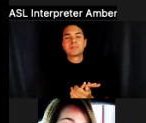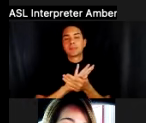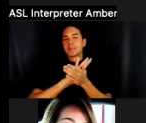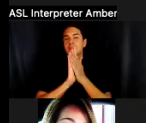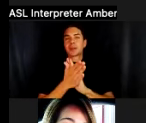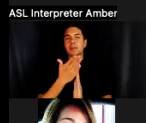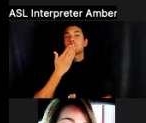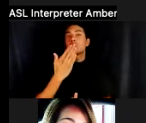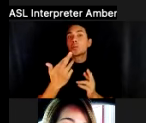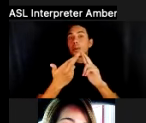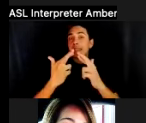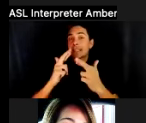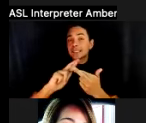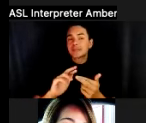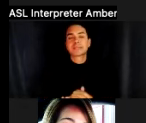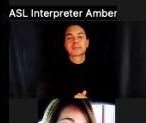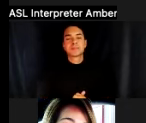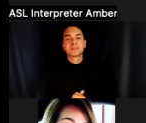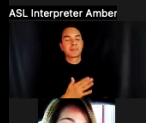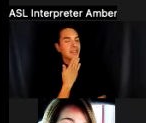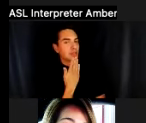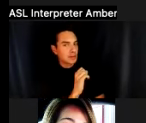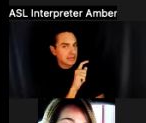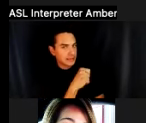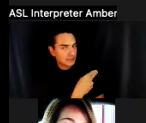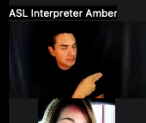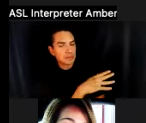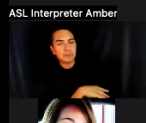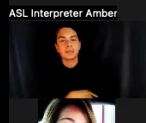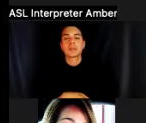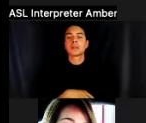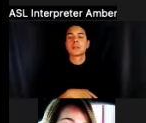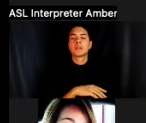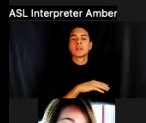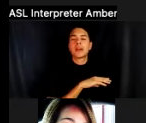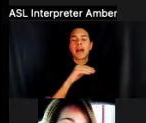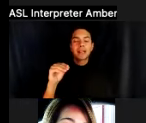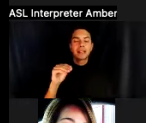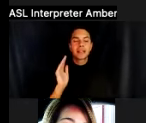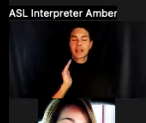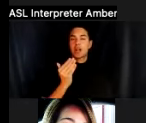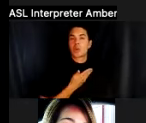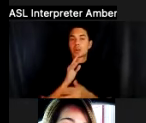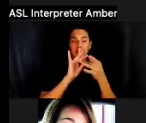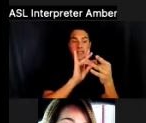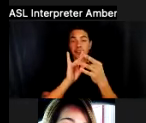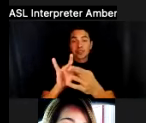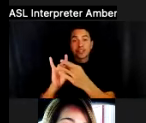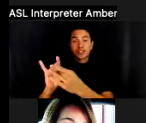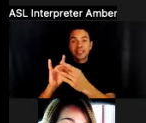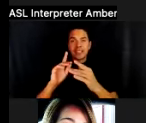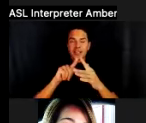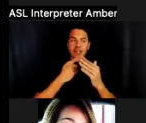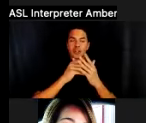and thanks, Steph. And leveraging these connections to others who share a passion in this work,